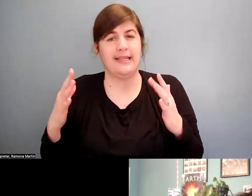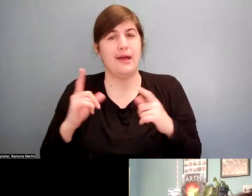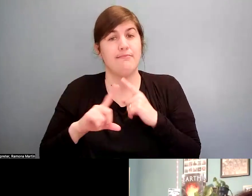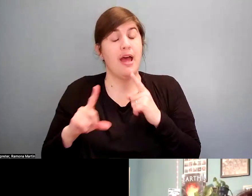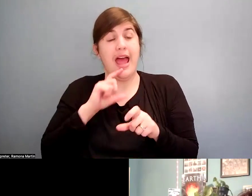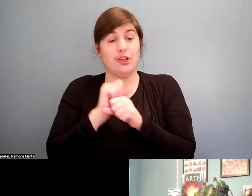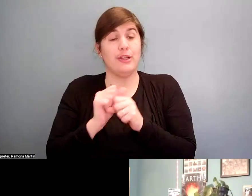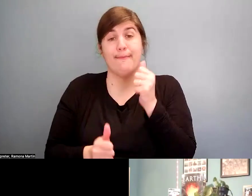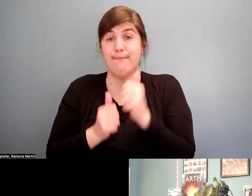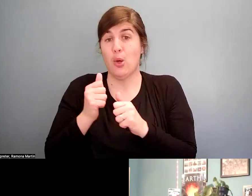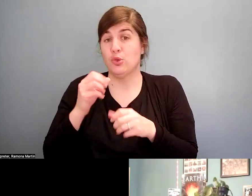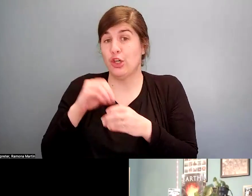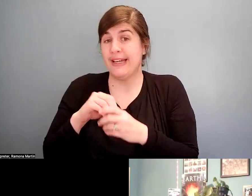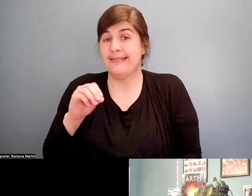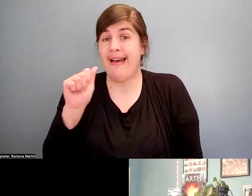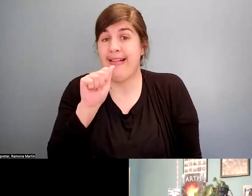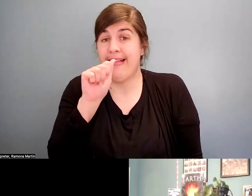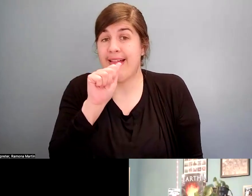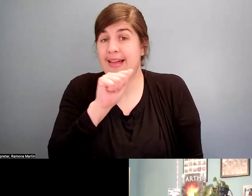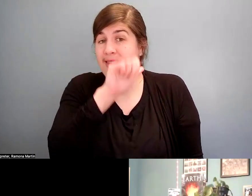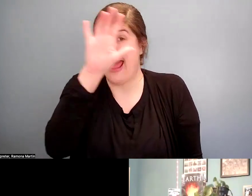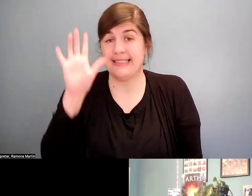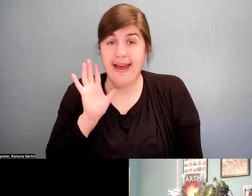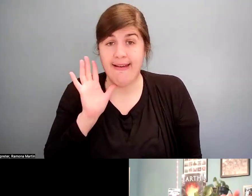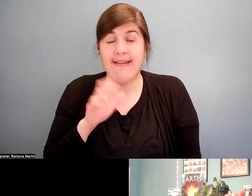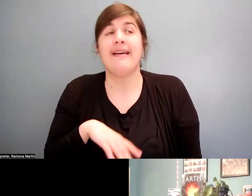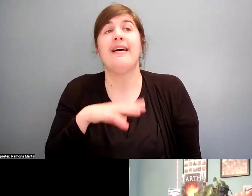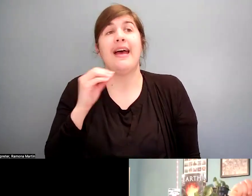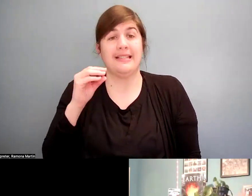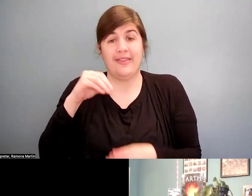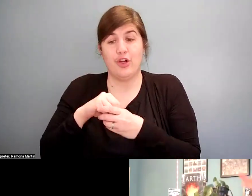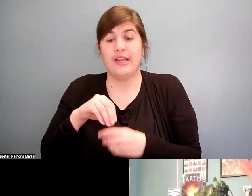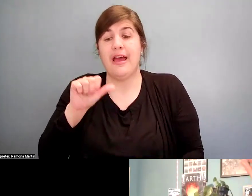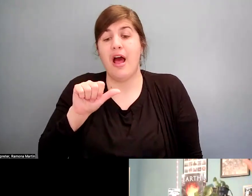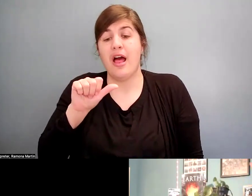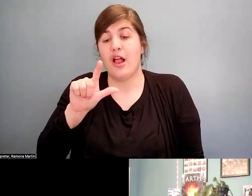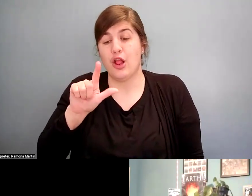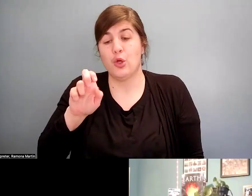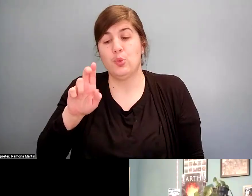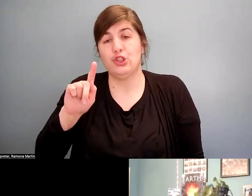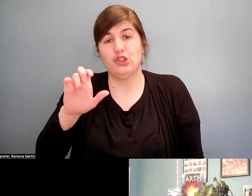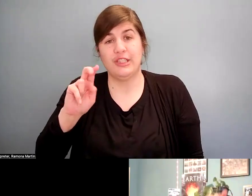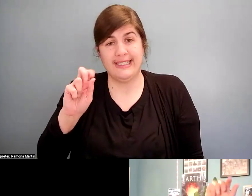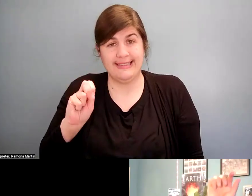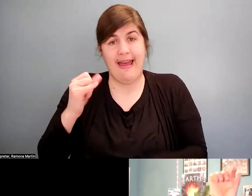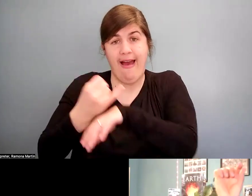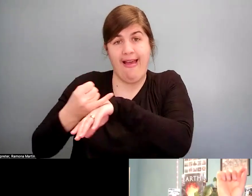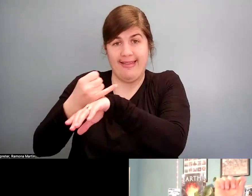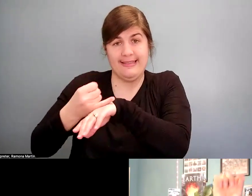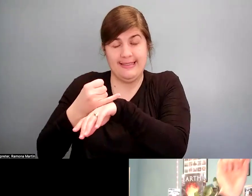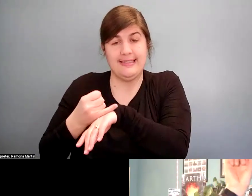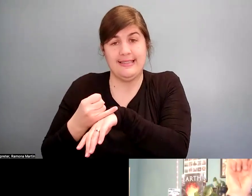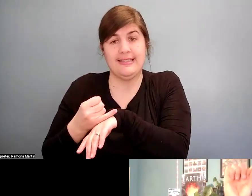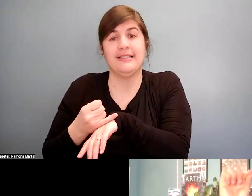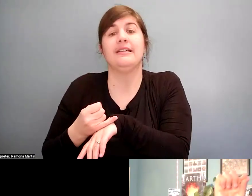the majority of them are in Alaska. Hmm. And they're in the Aleutian Islands that come off Uh-huh. of the bottom